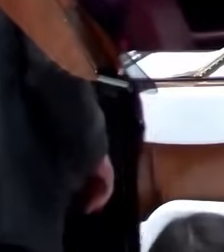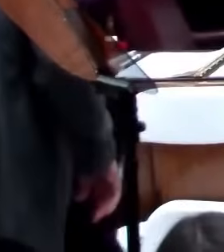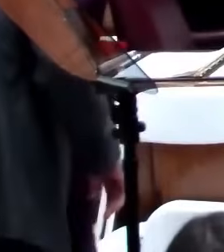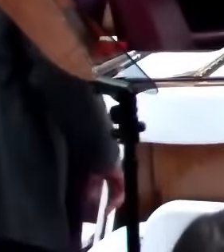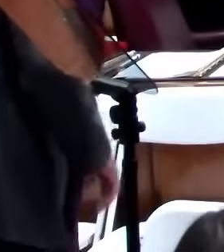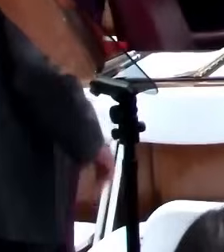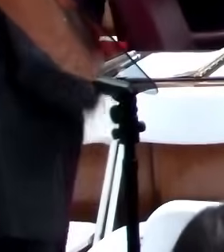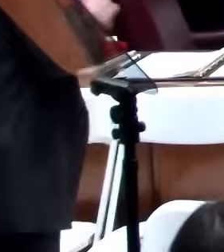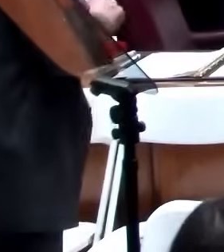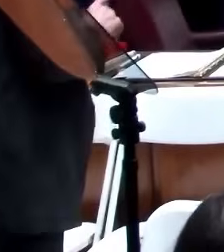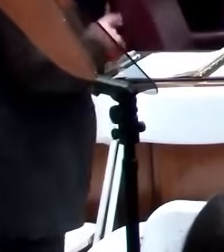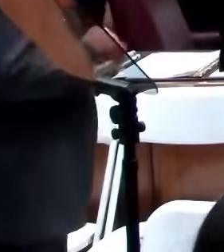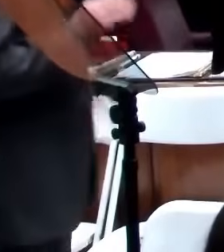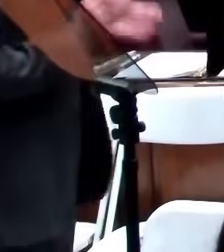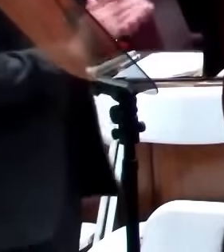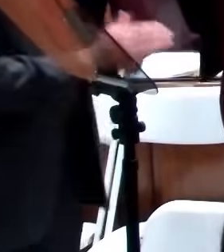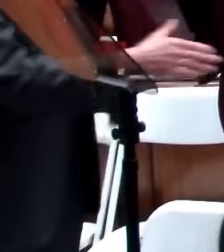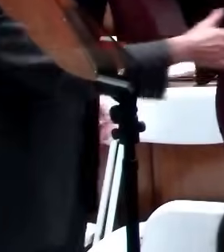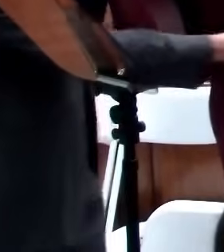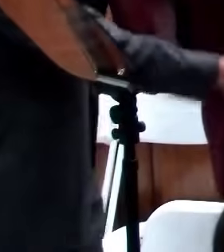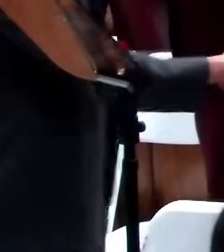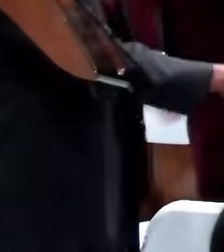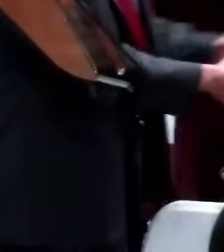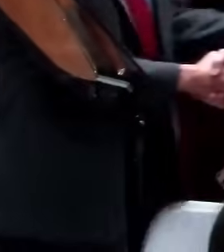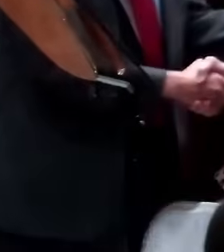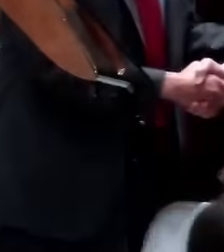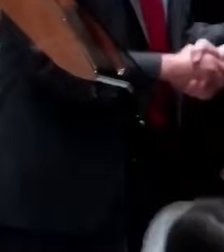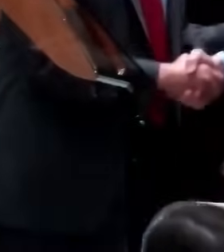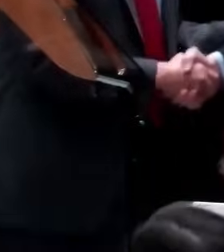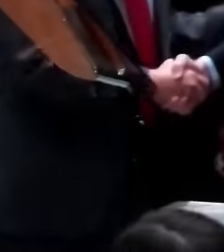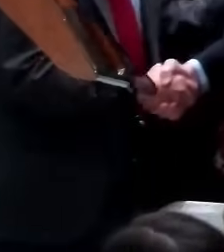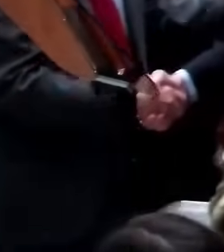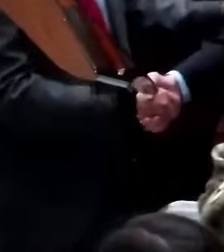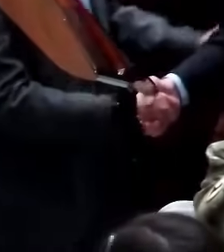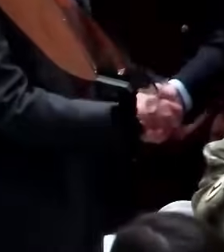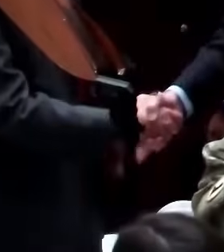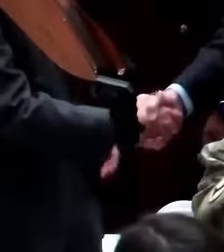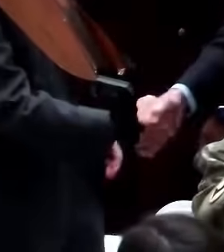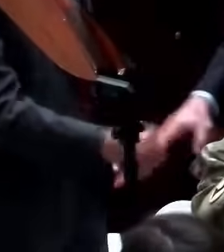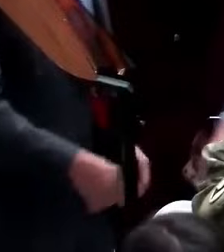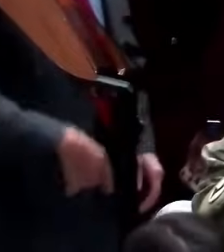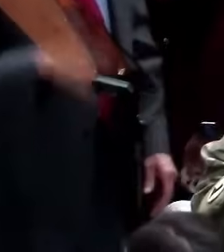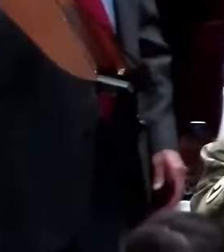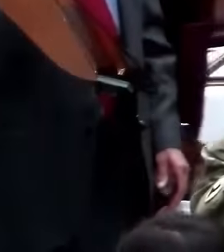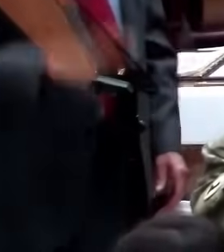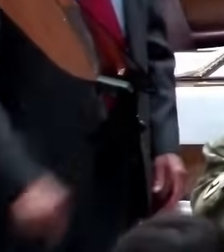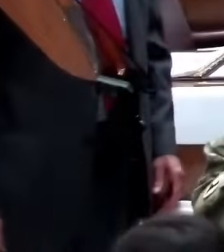Leader Ramon, Minority Whip Urick. Welcome.